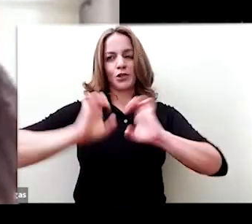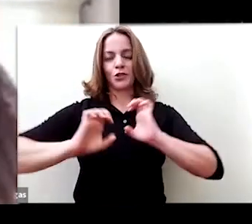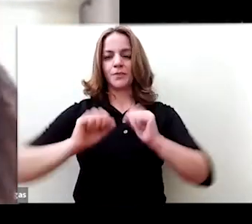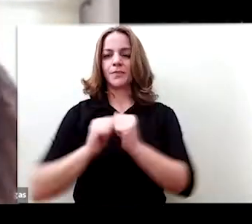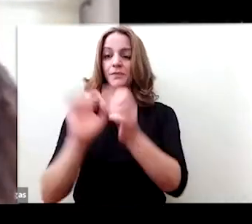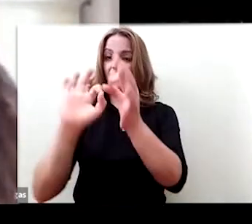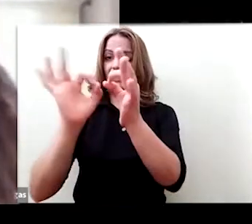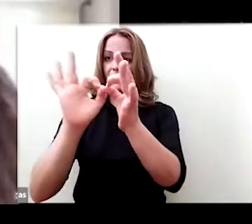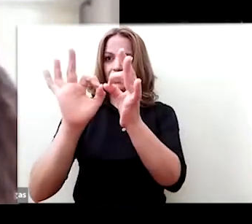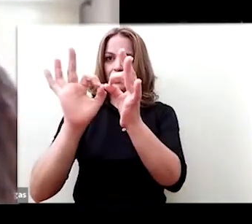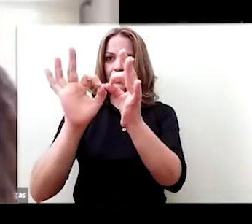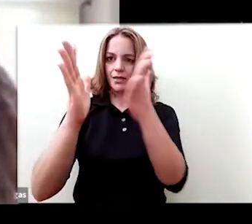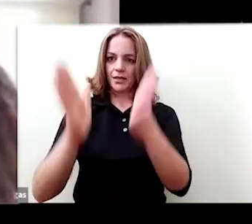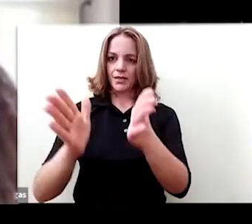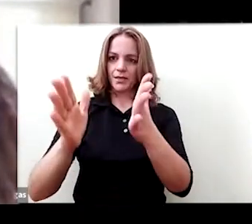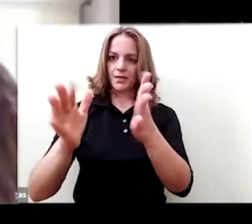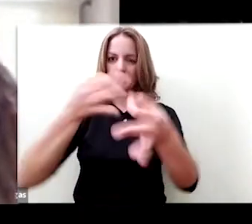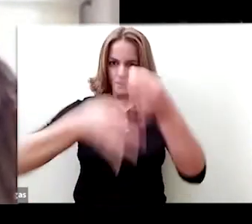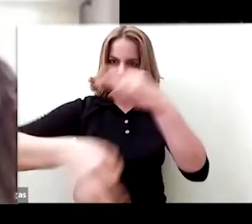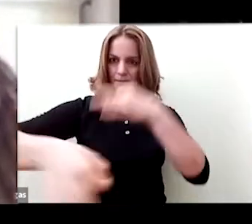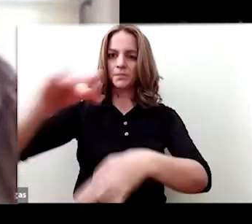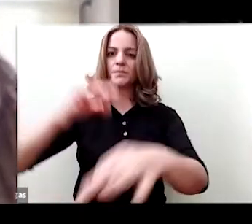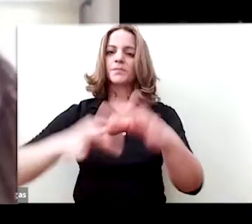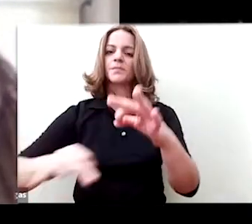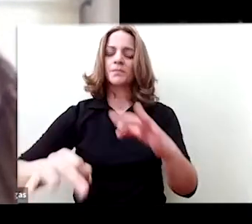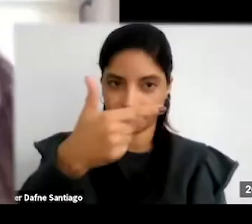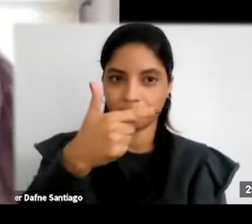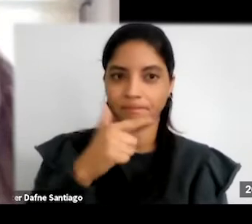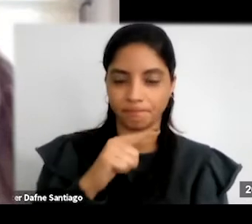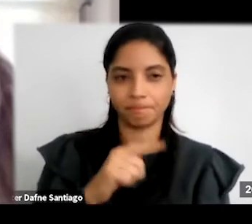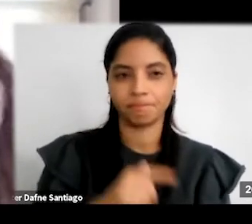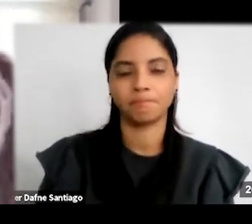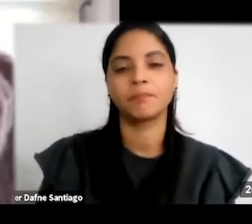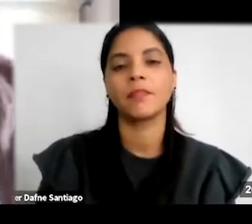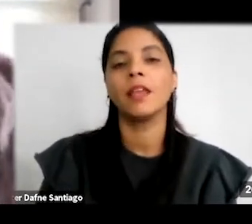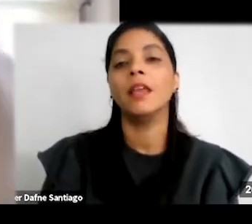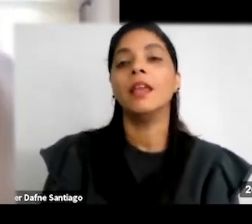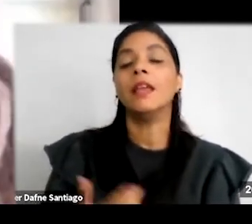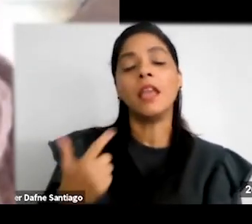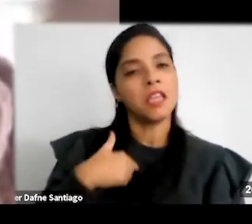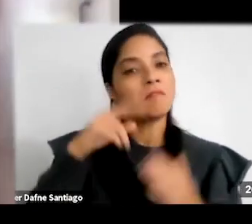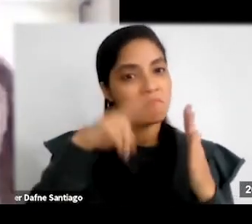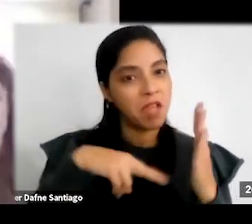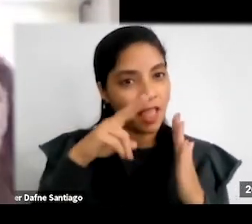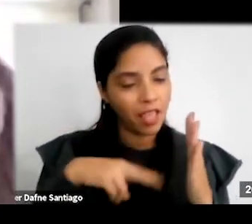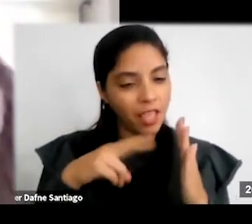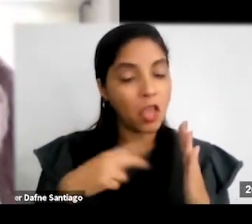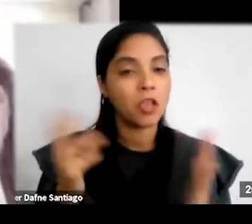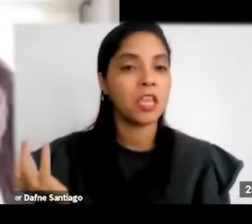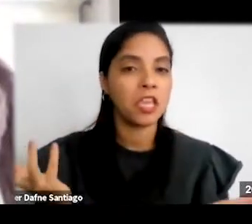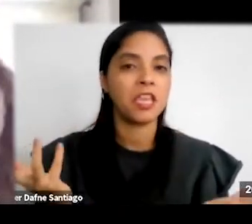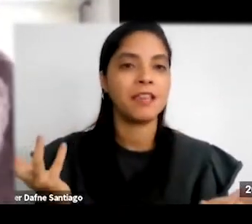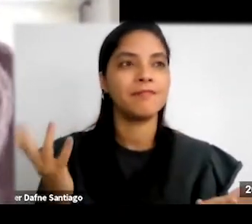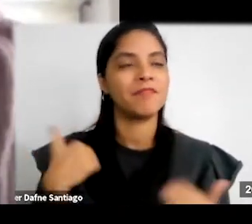to audiences now that can finally be heard and read and experienced. So, that's just like one